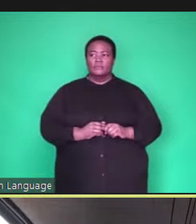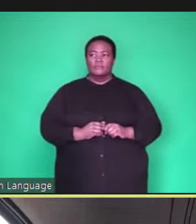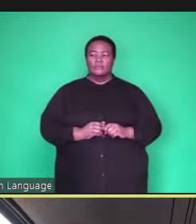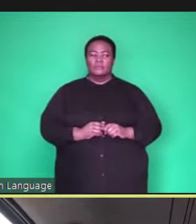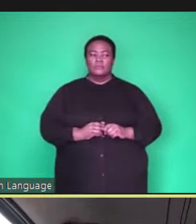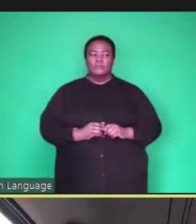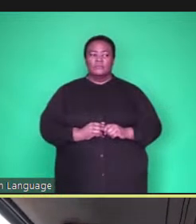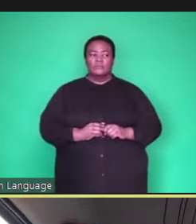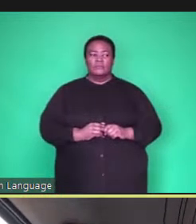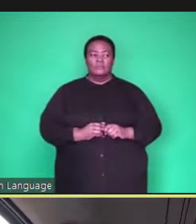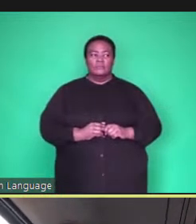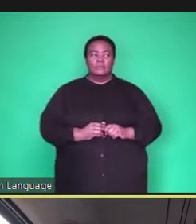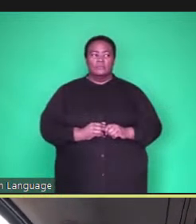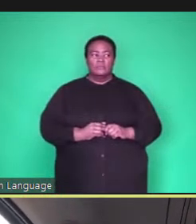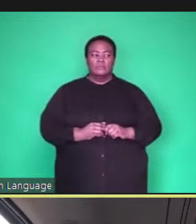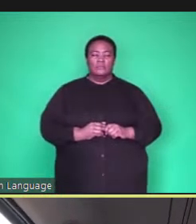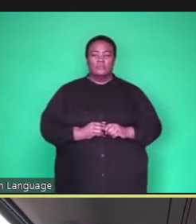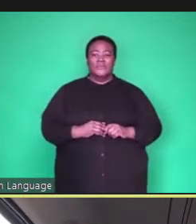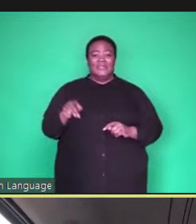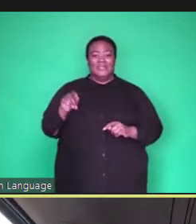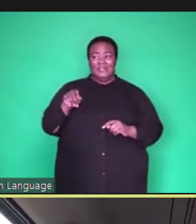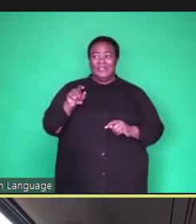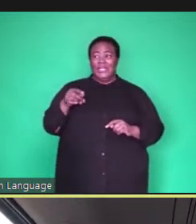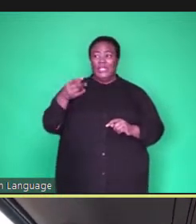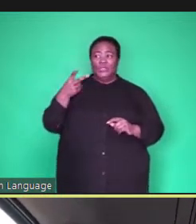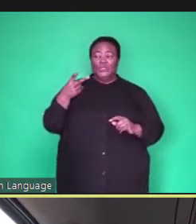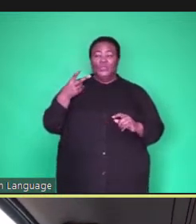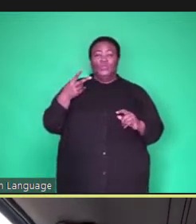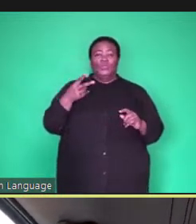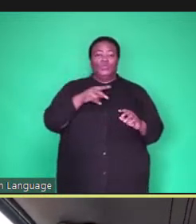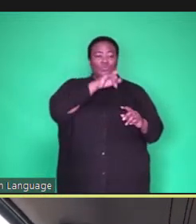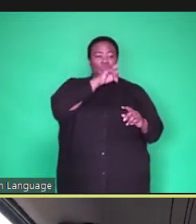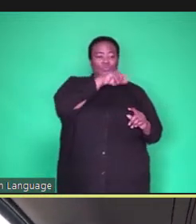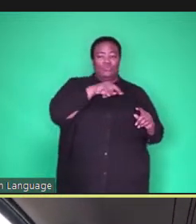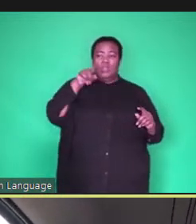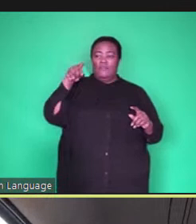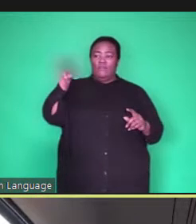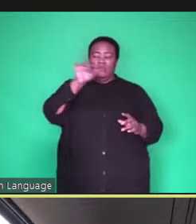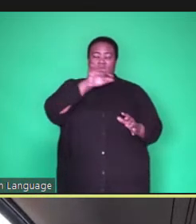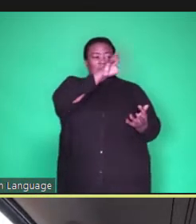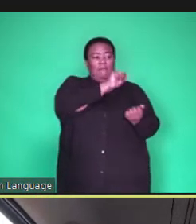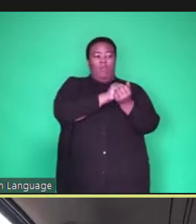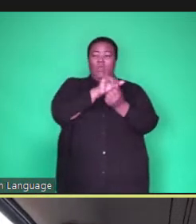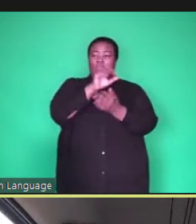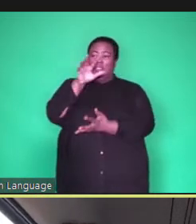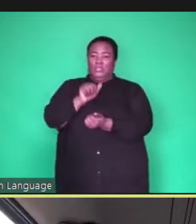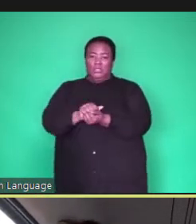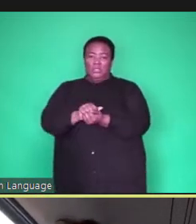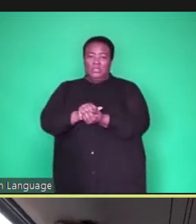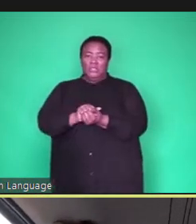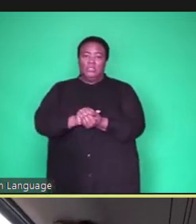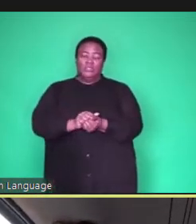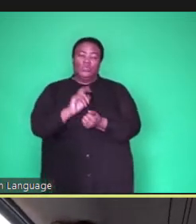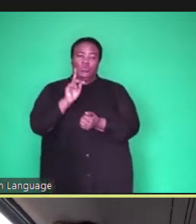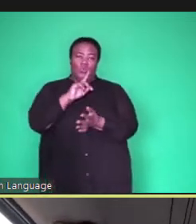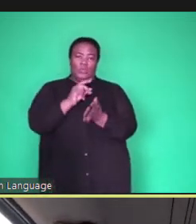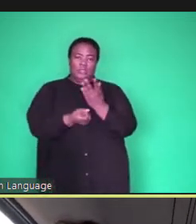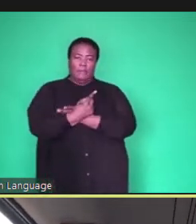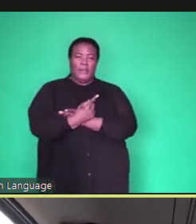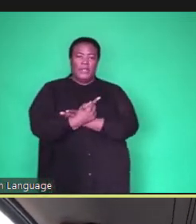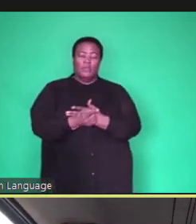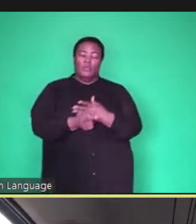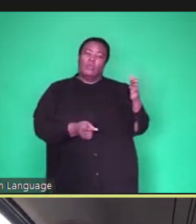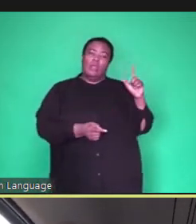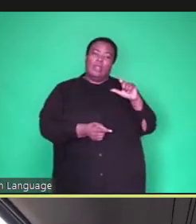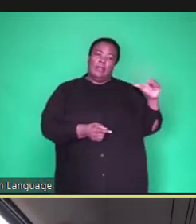And here is two graphs summarizing the trends. The graph on the